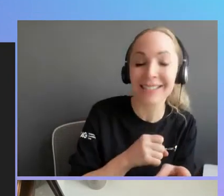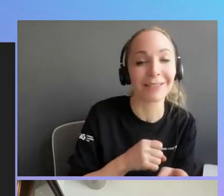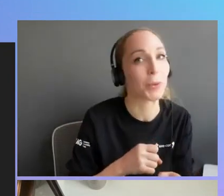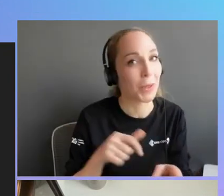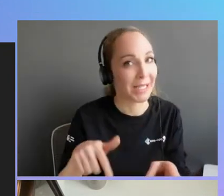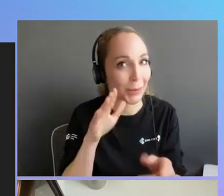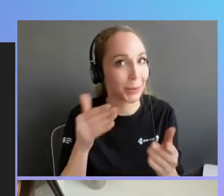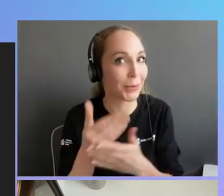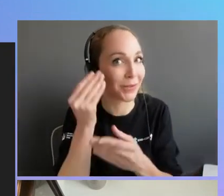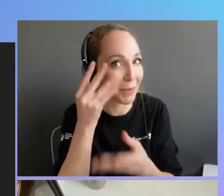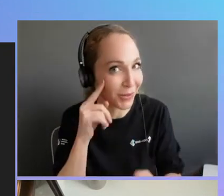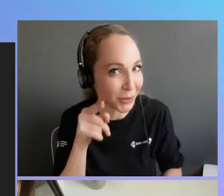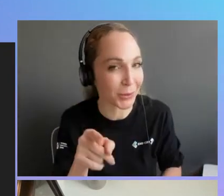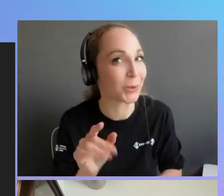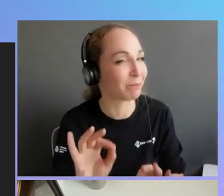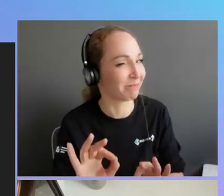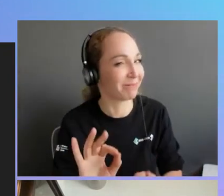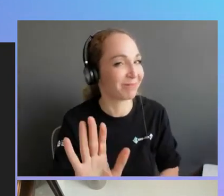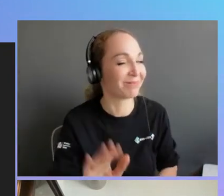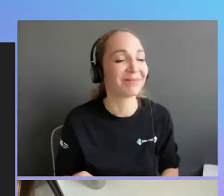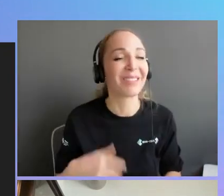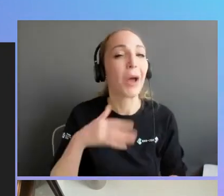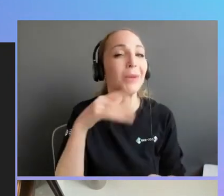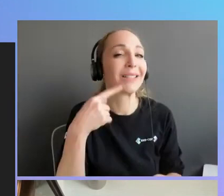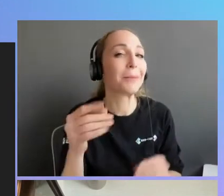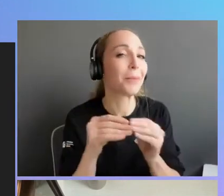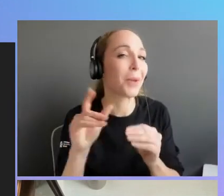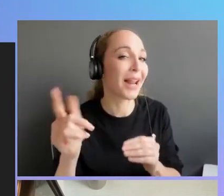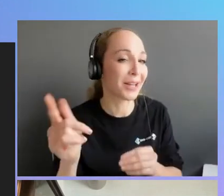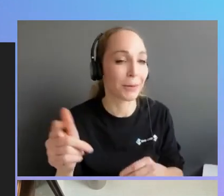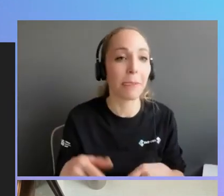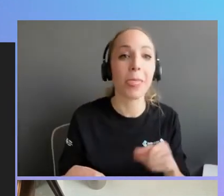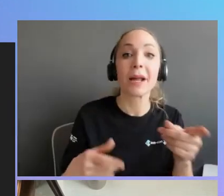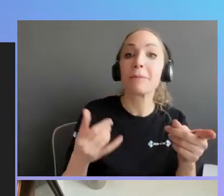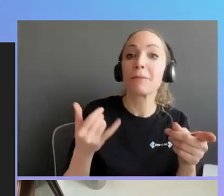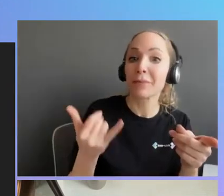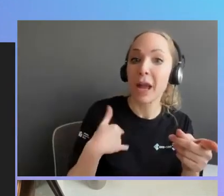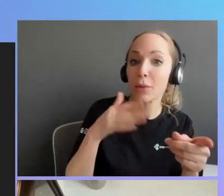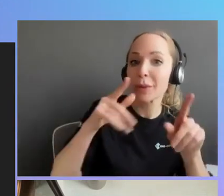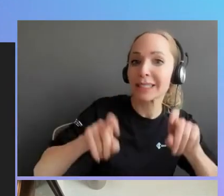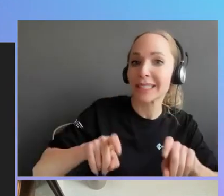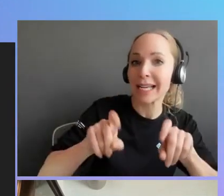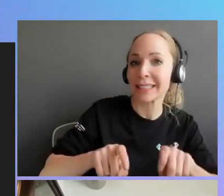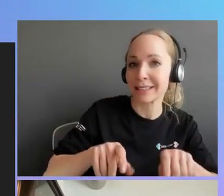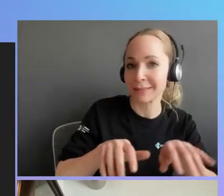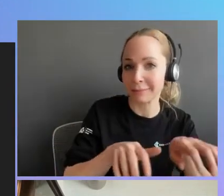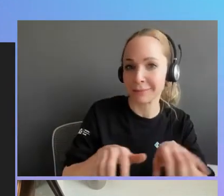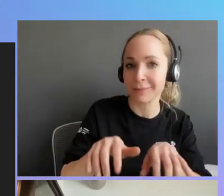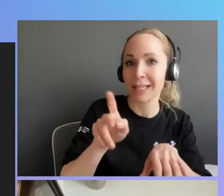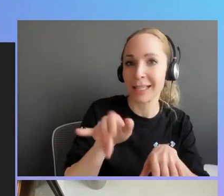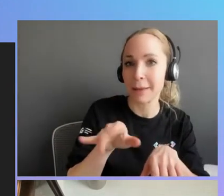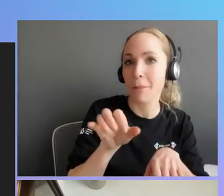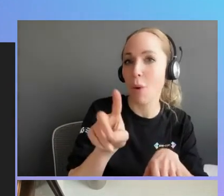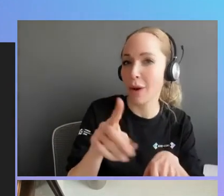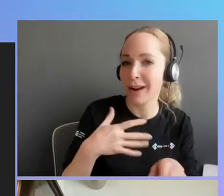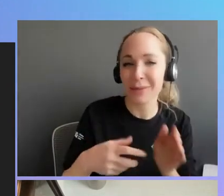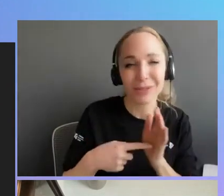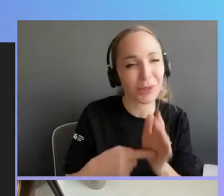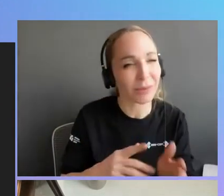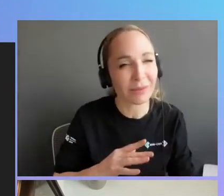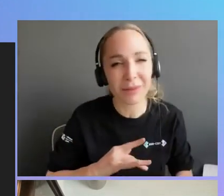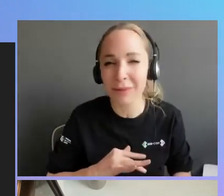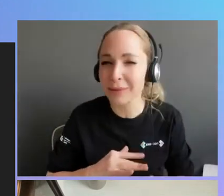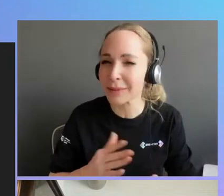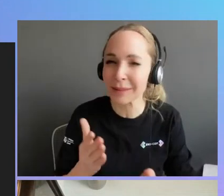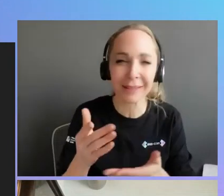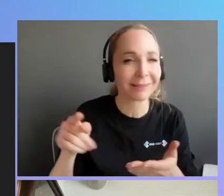now, and I'm going to hit start. Before I do, I want to assure you that there are some really cool pieces of automation going